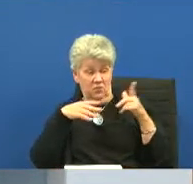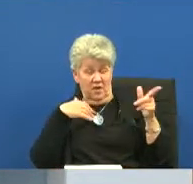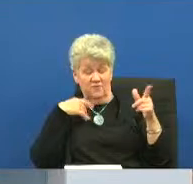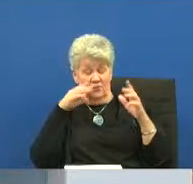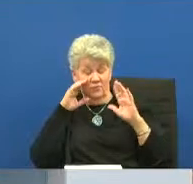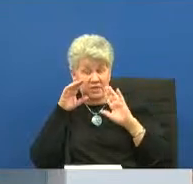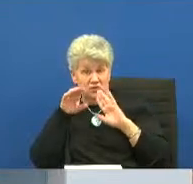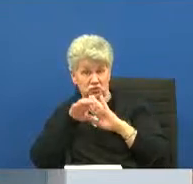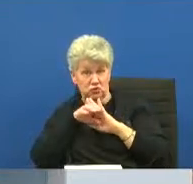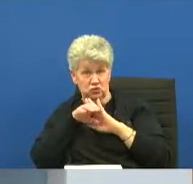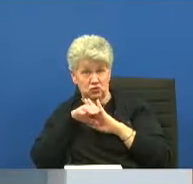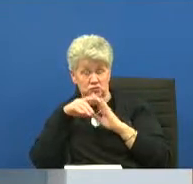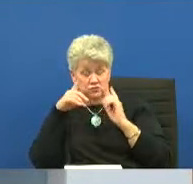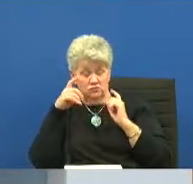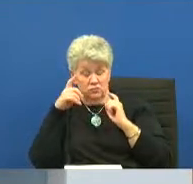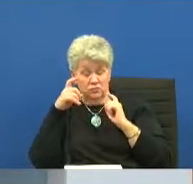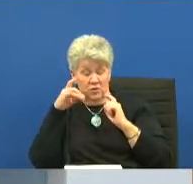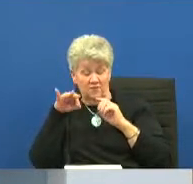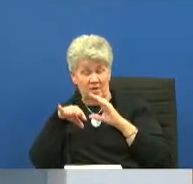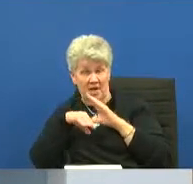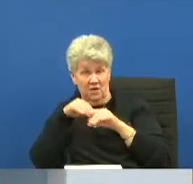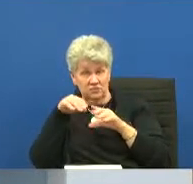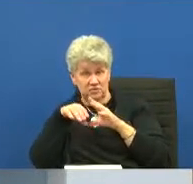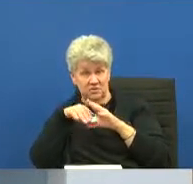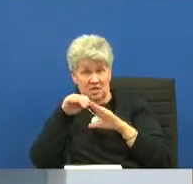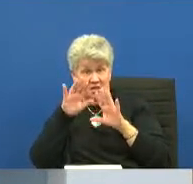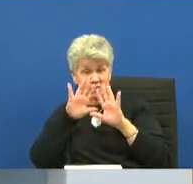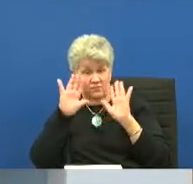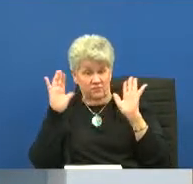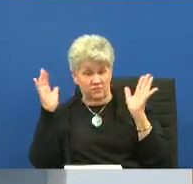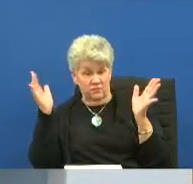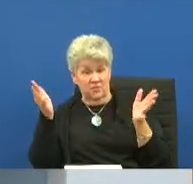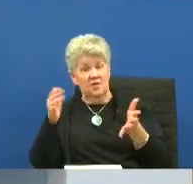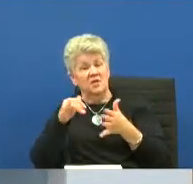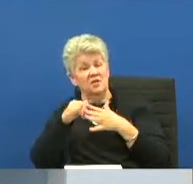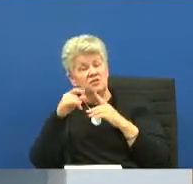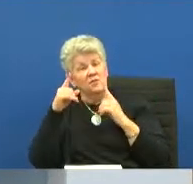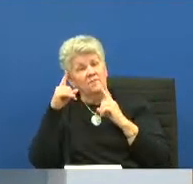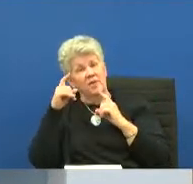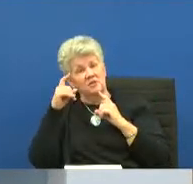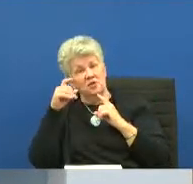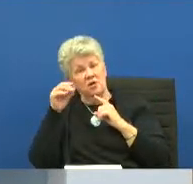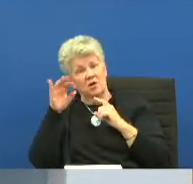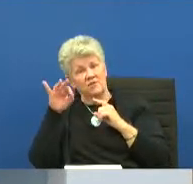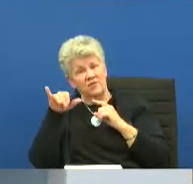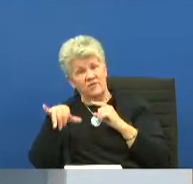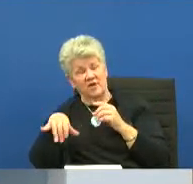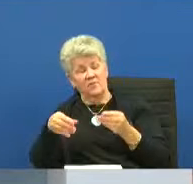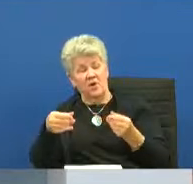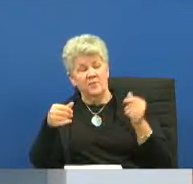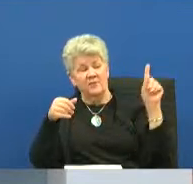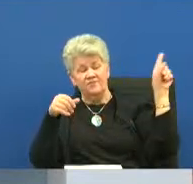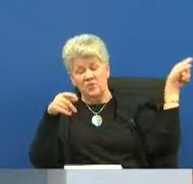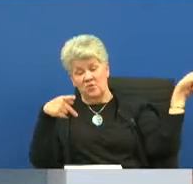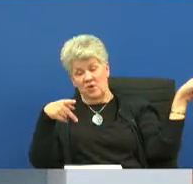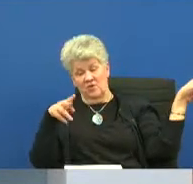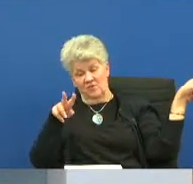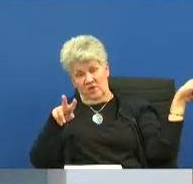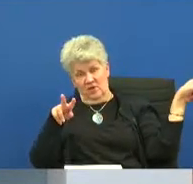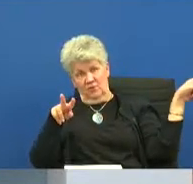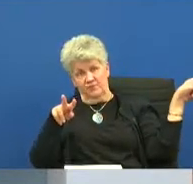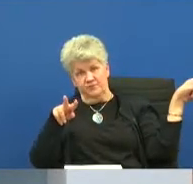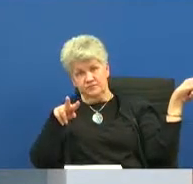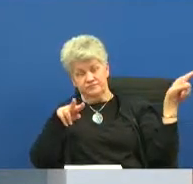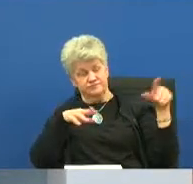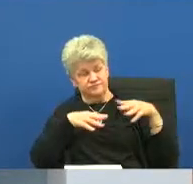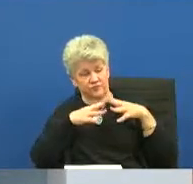in here. The pictures of the exterior, those are pictures of that property in Prairieville, the way that he has it set up.